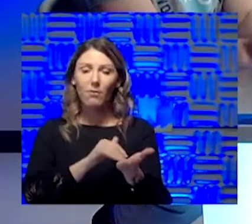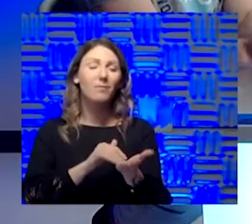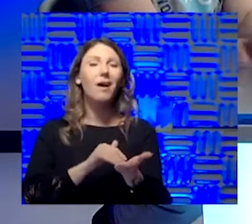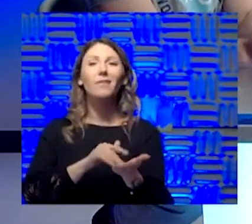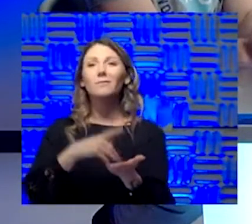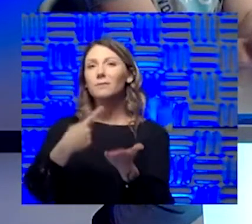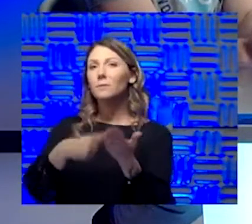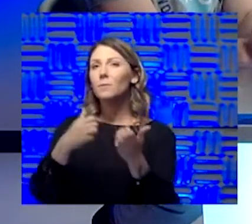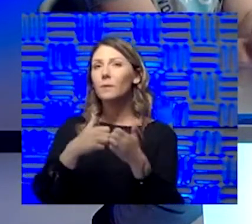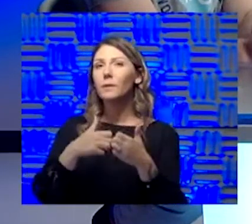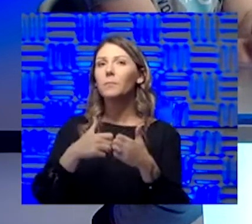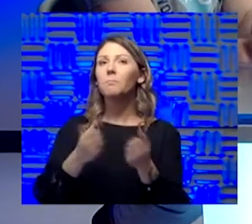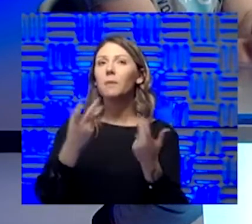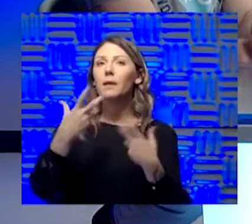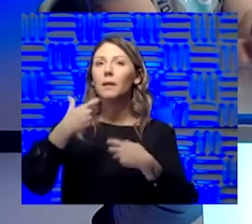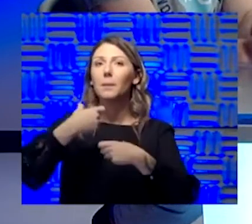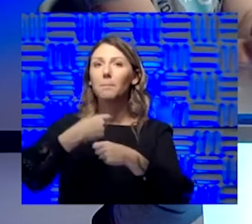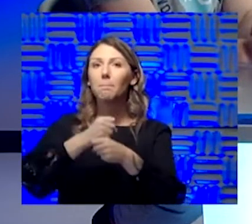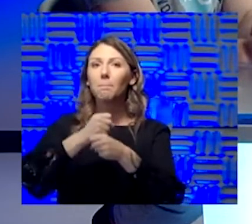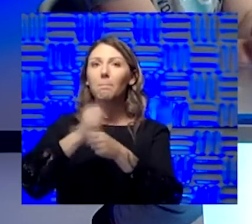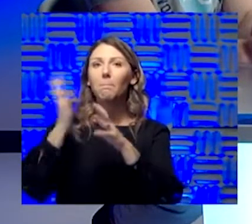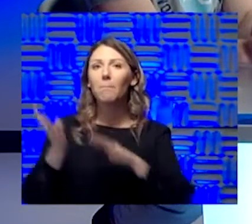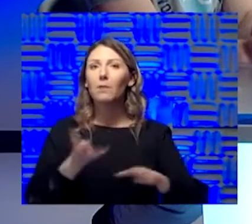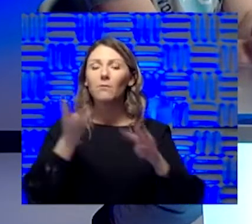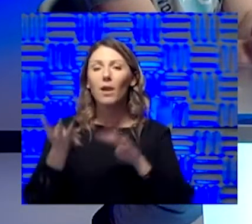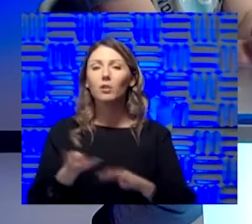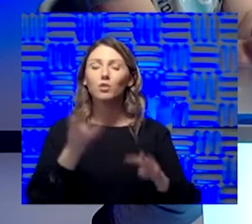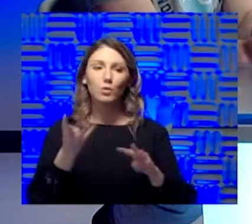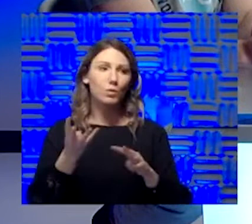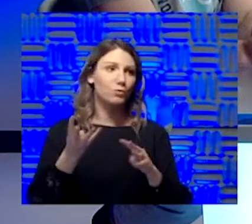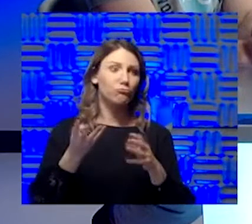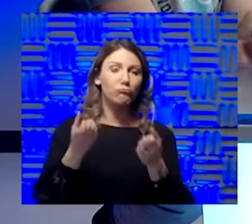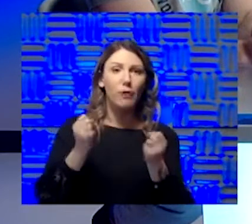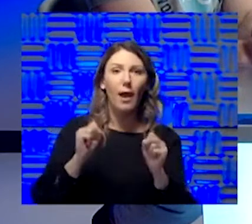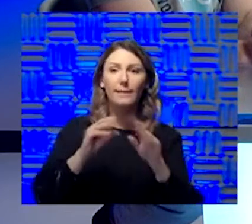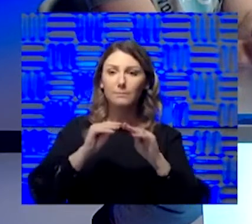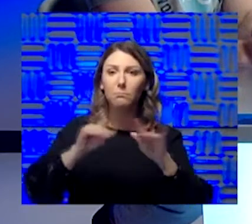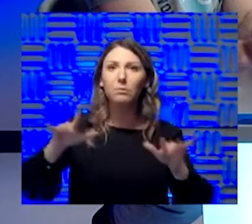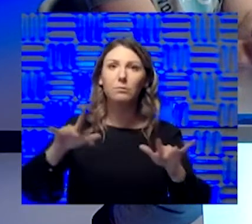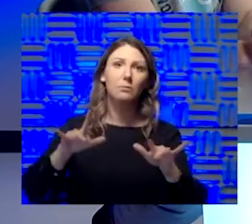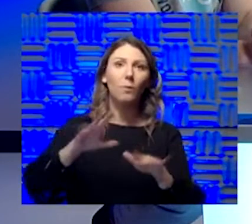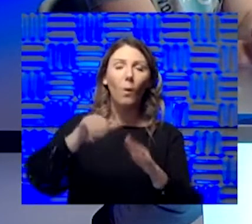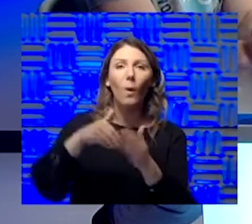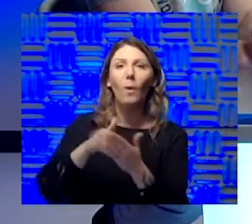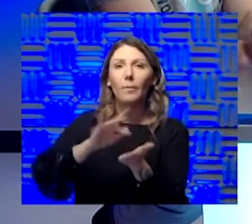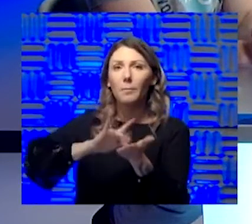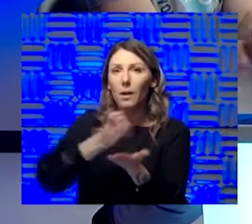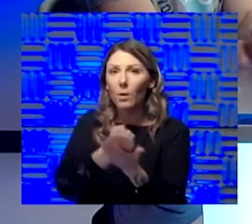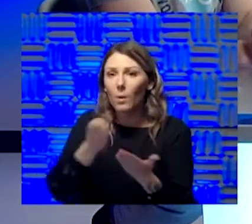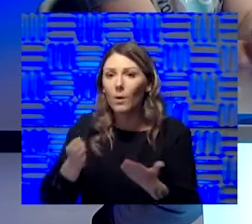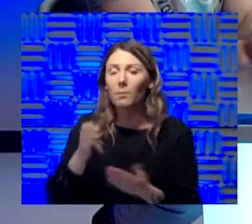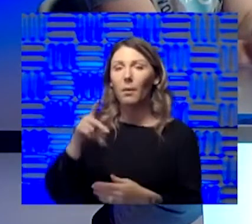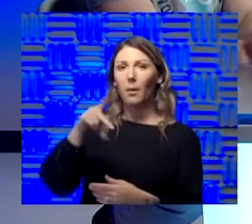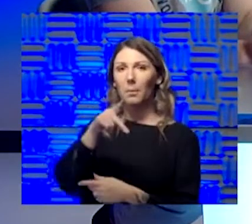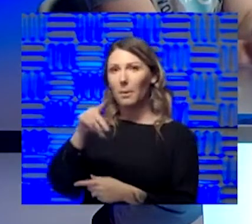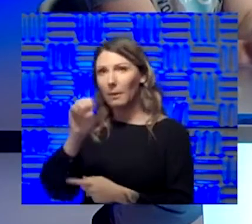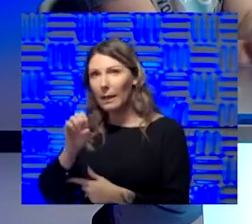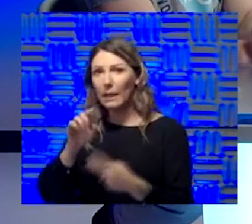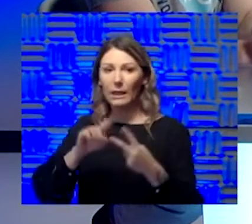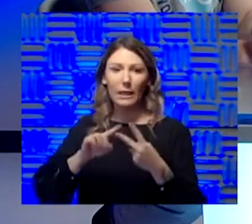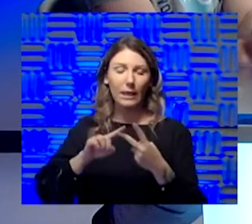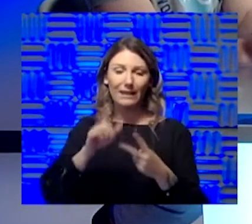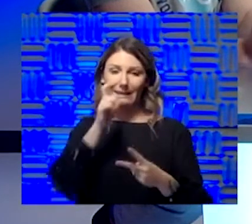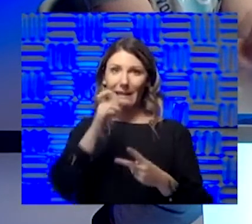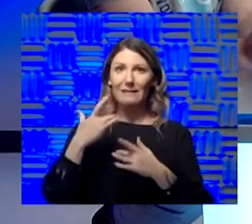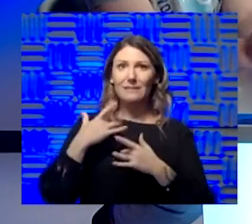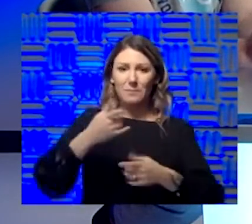get material out there, medical equipment, PPE. This is not what they typically make, but they have the capacity. They're running